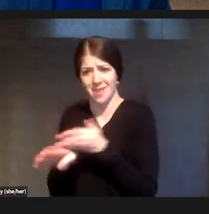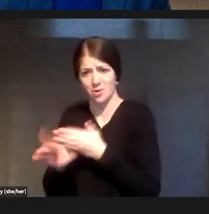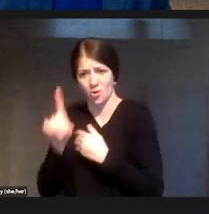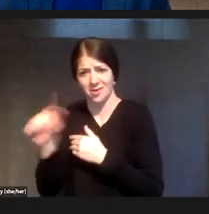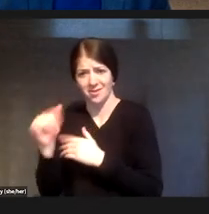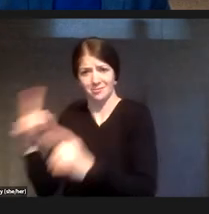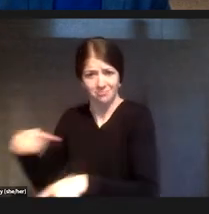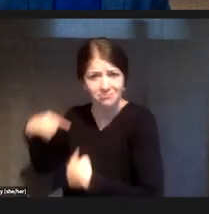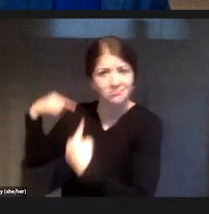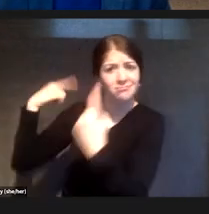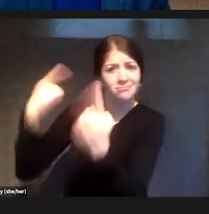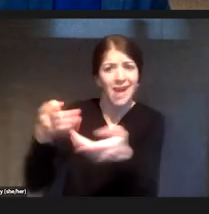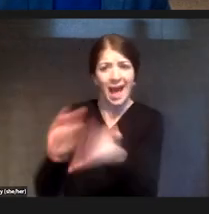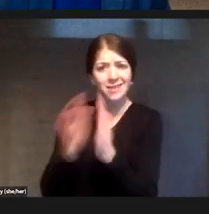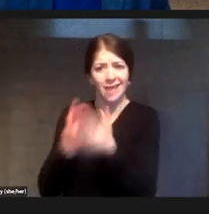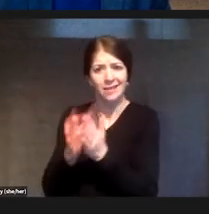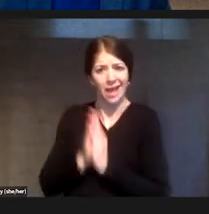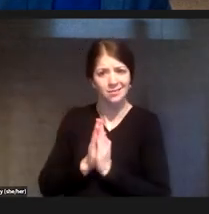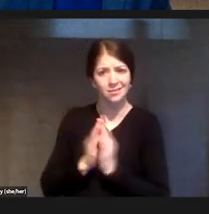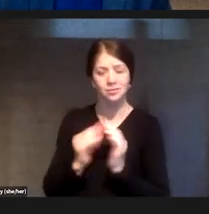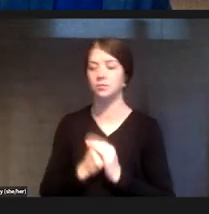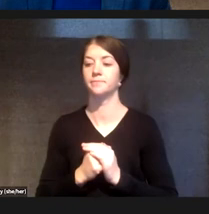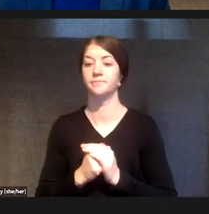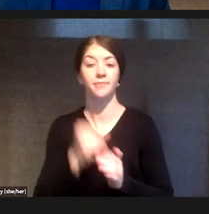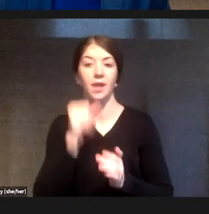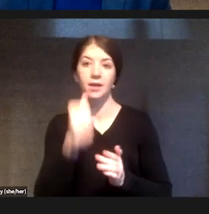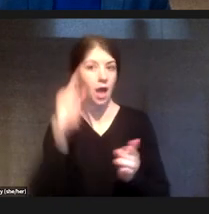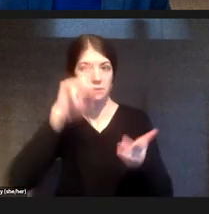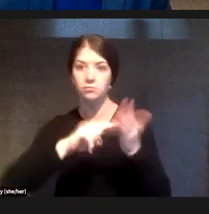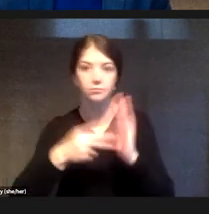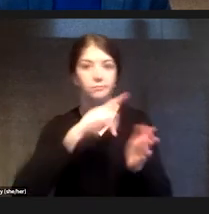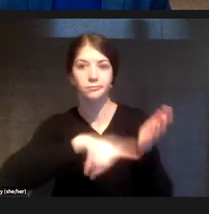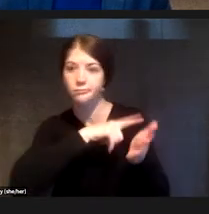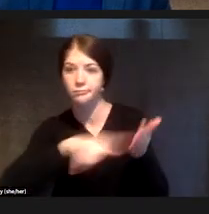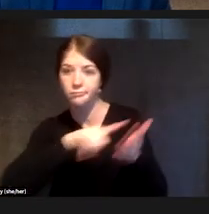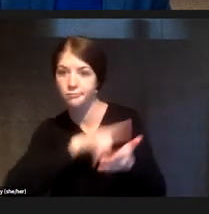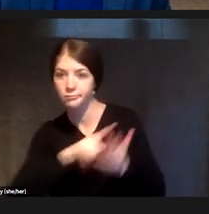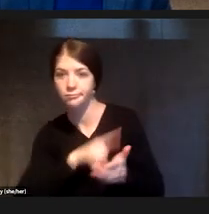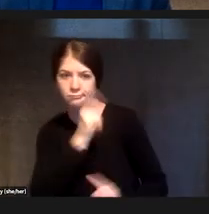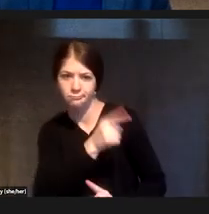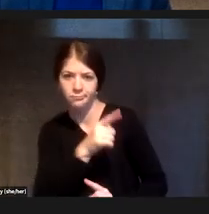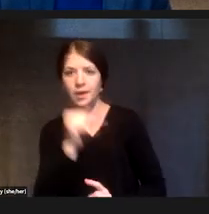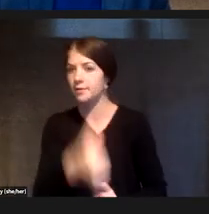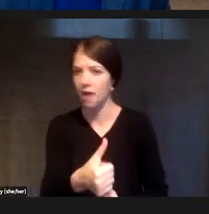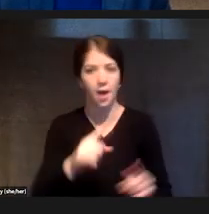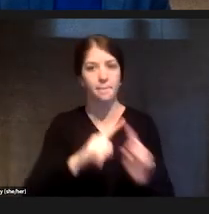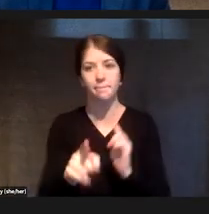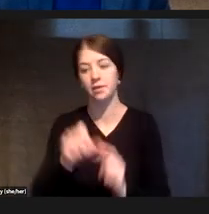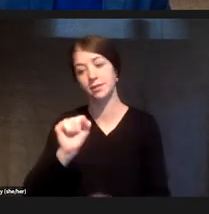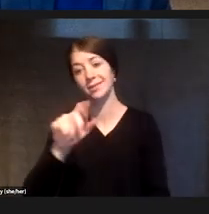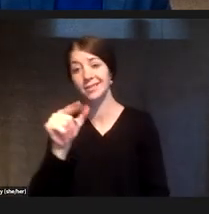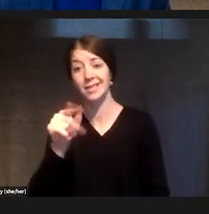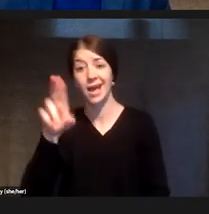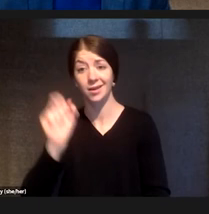Now, none of this is meant to be critical, but it's meant to say that we should not return to the status quo as we hopefully start to emerge out of